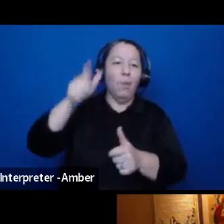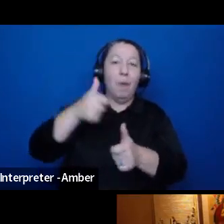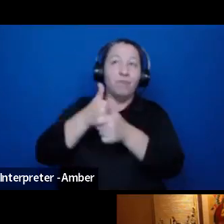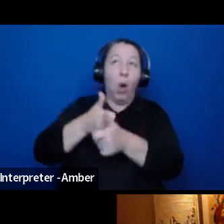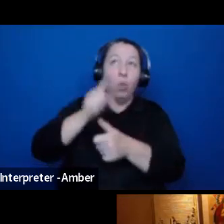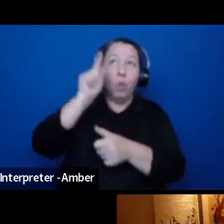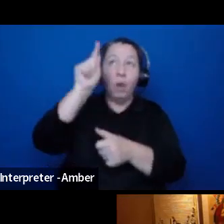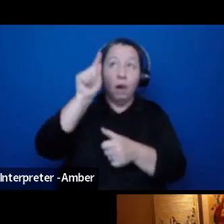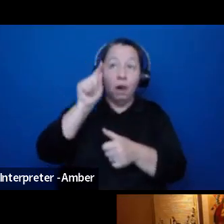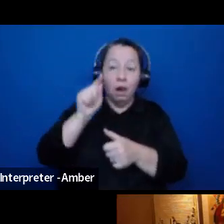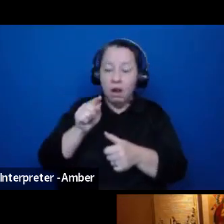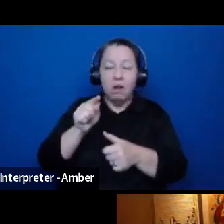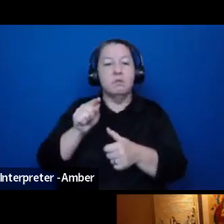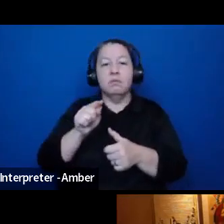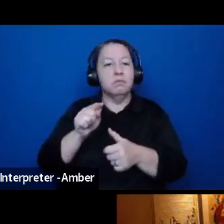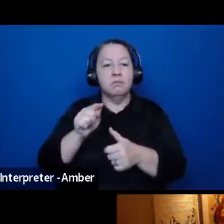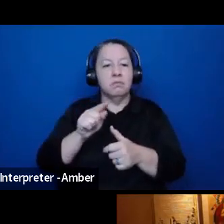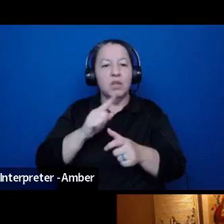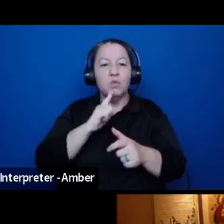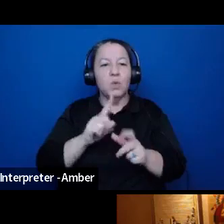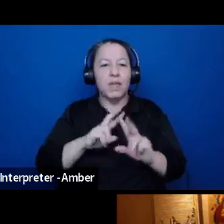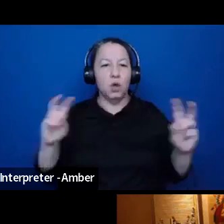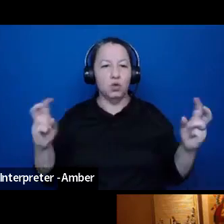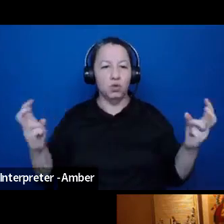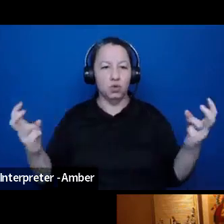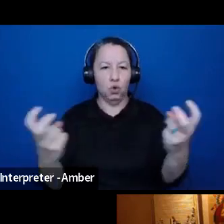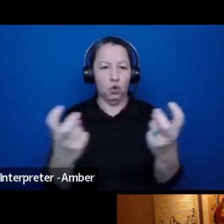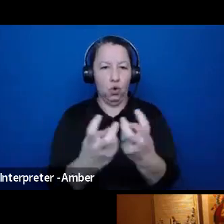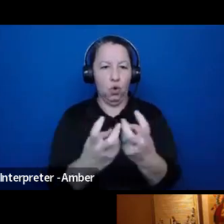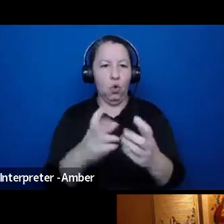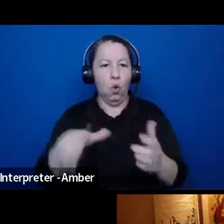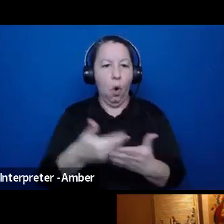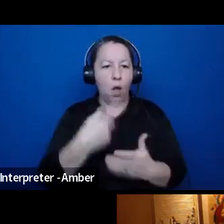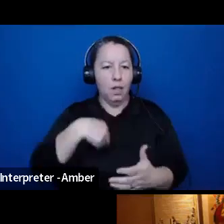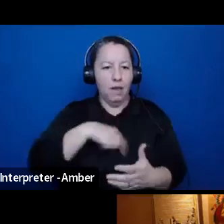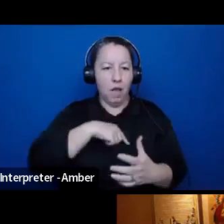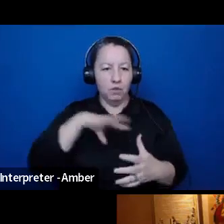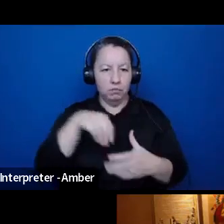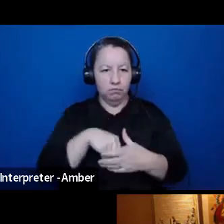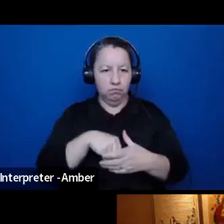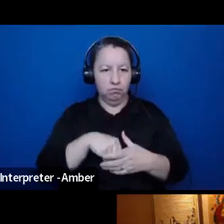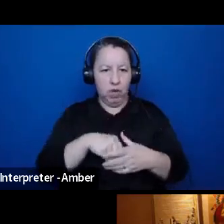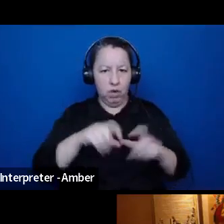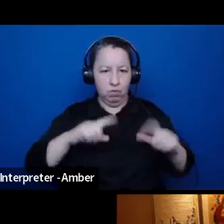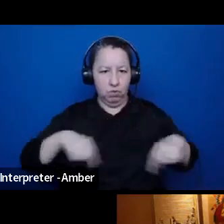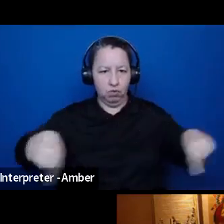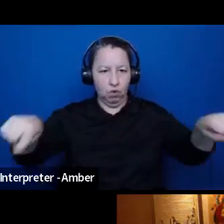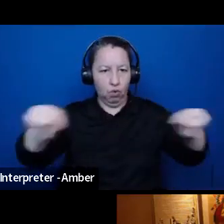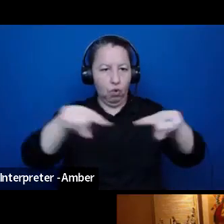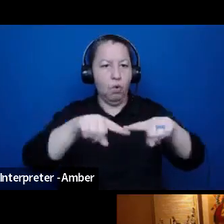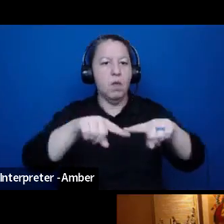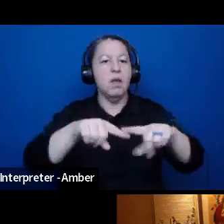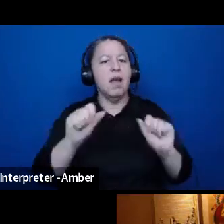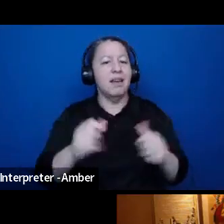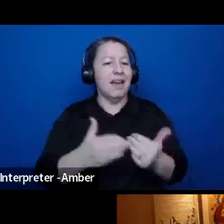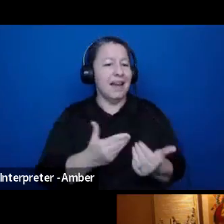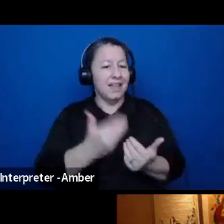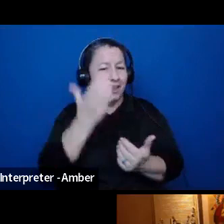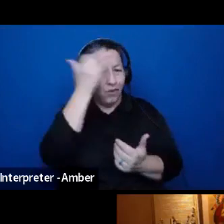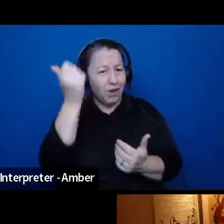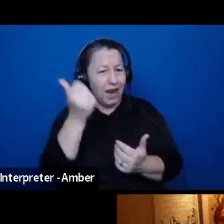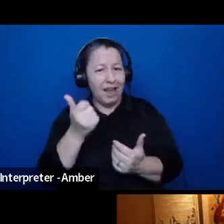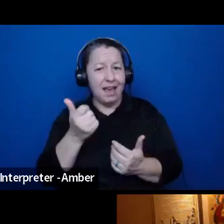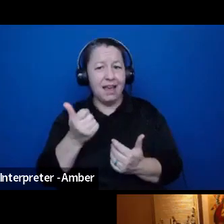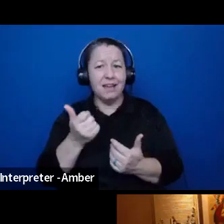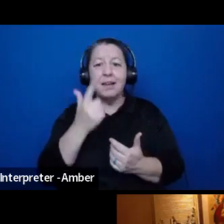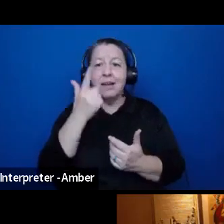the whole, right? And I think that we sometimes can easily forget that because we're taught about the hierarchy from the moment, you